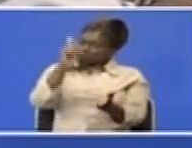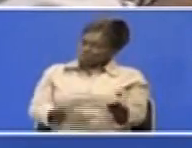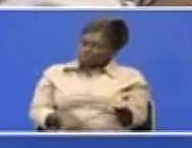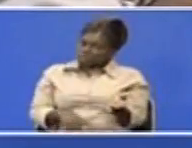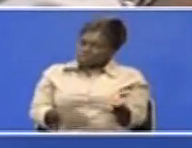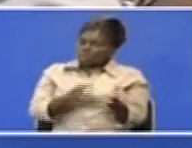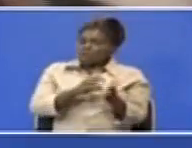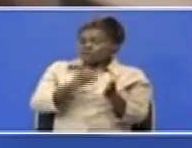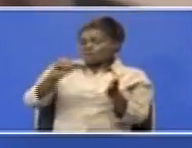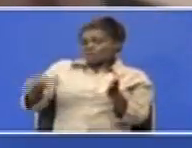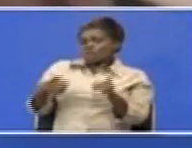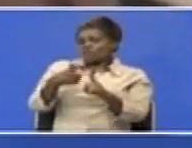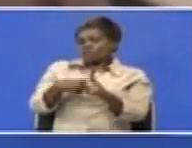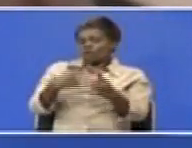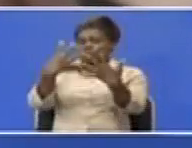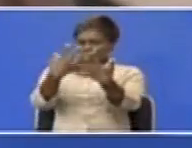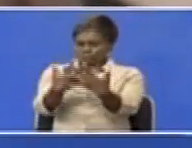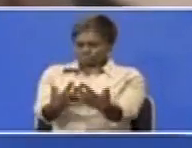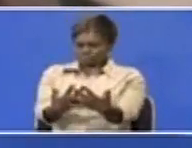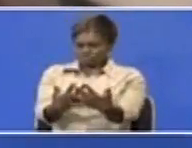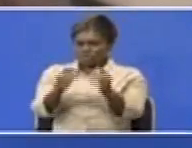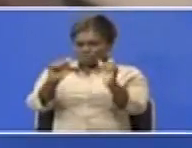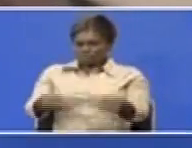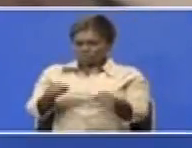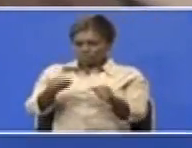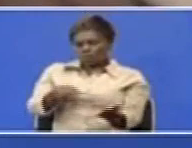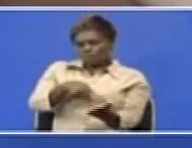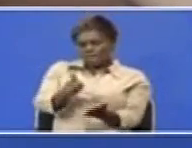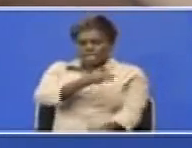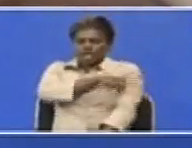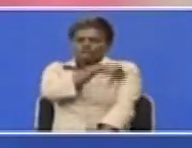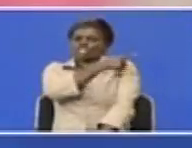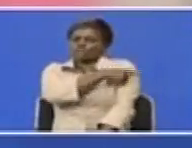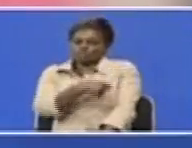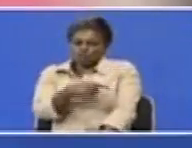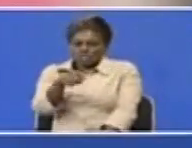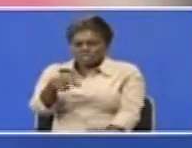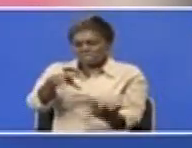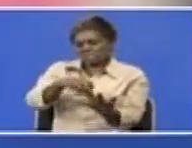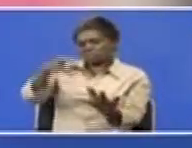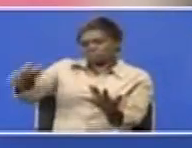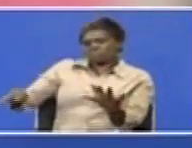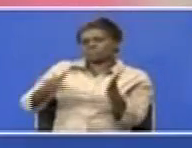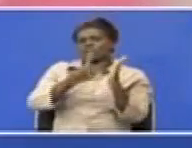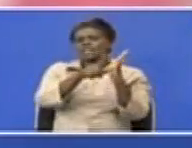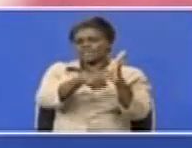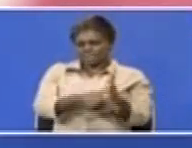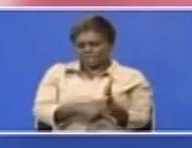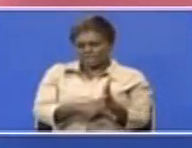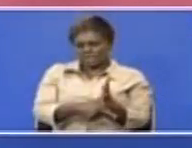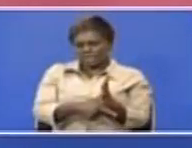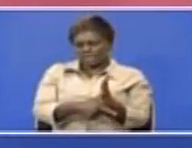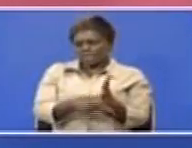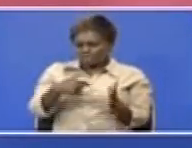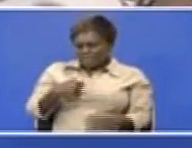be removed from the cells so that he can come and pay the hospital bill, and then she will leave him after that. And I tried to make